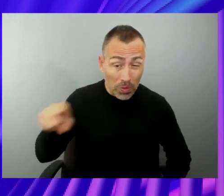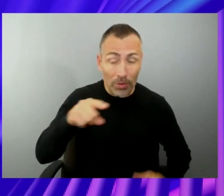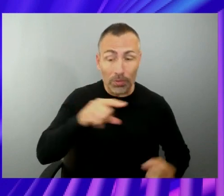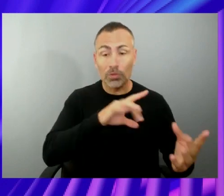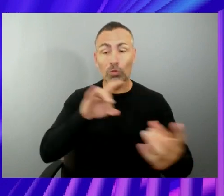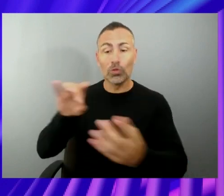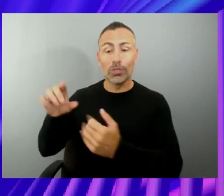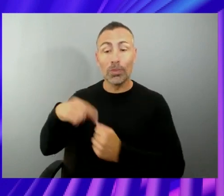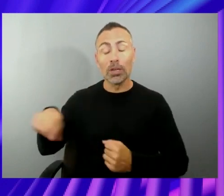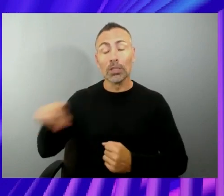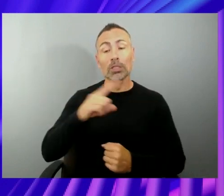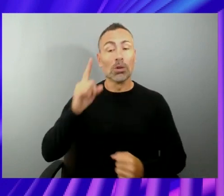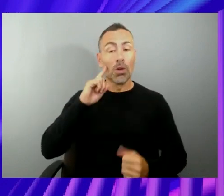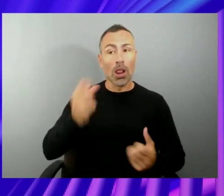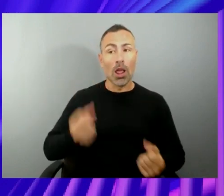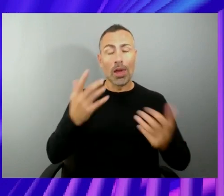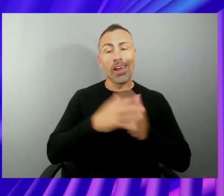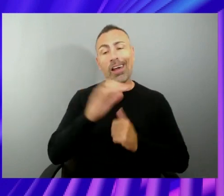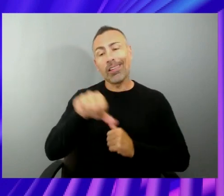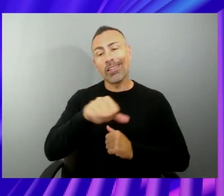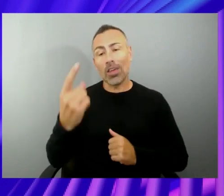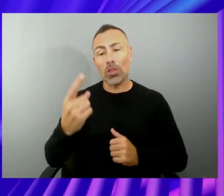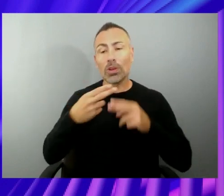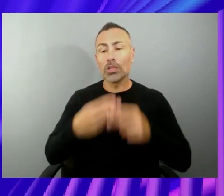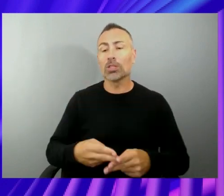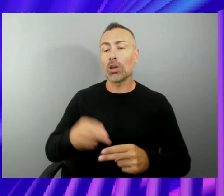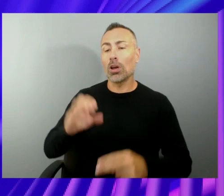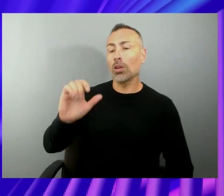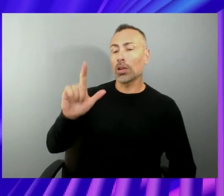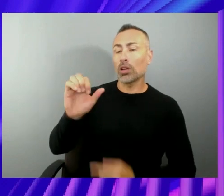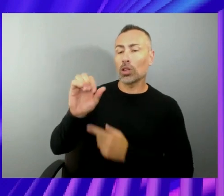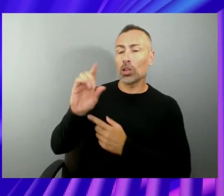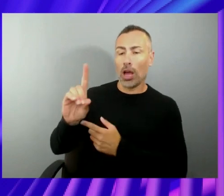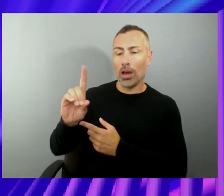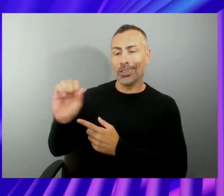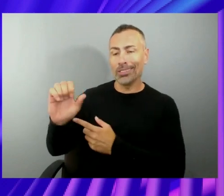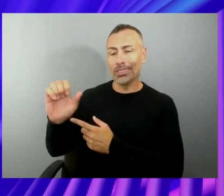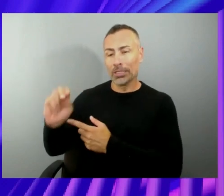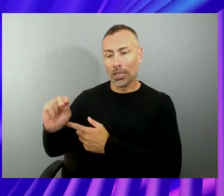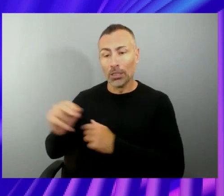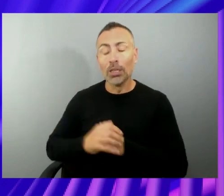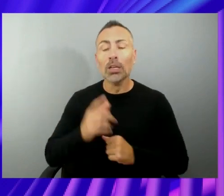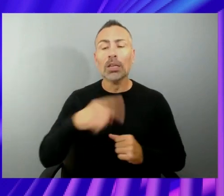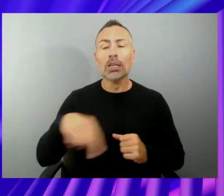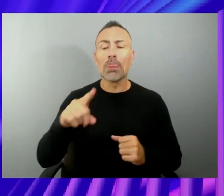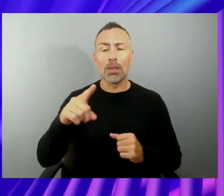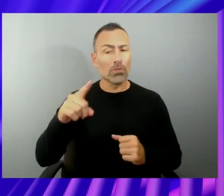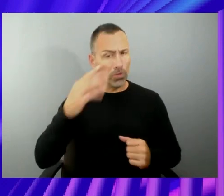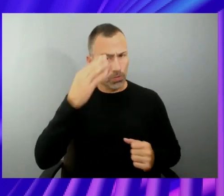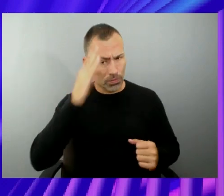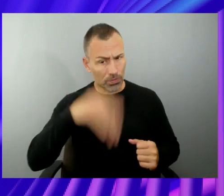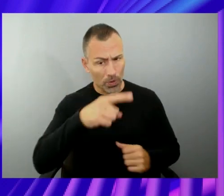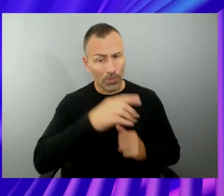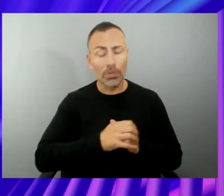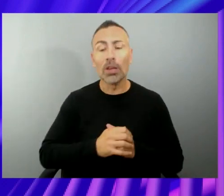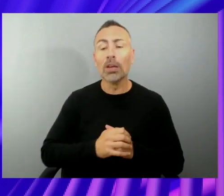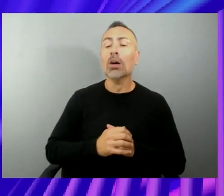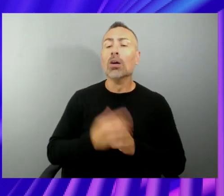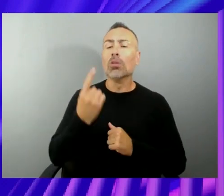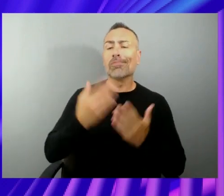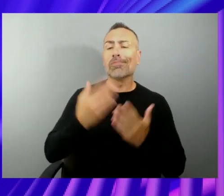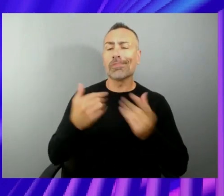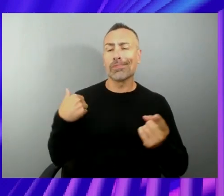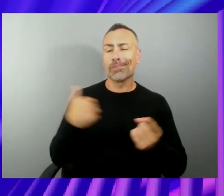that I know you're really familiar with. Yes. One of the things we heard from customers is that they had a really hard time